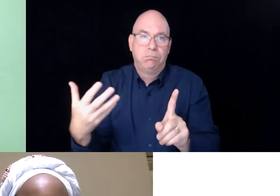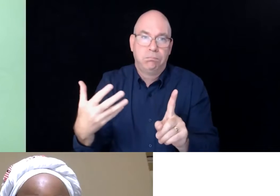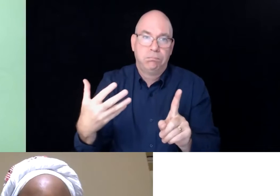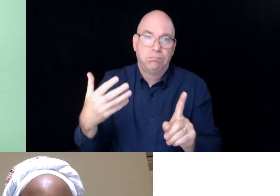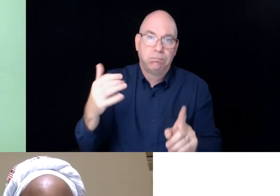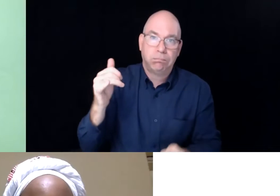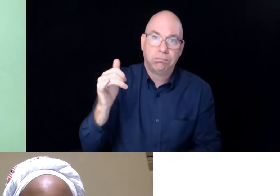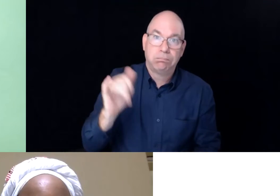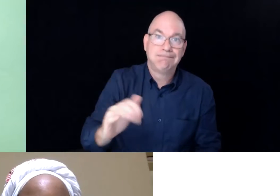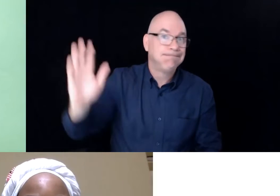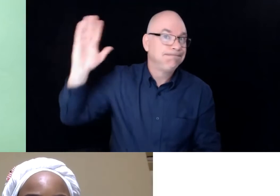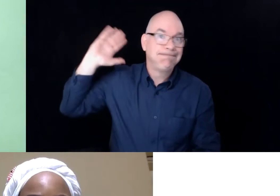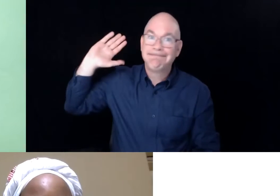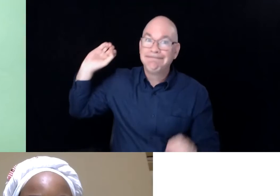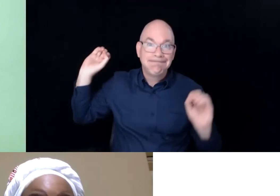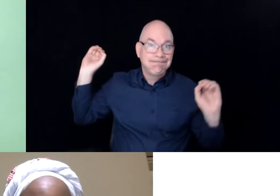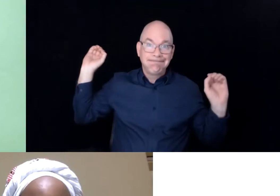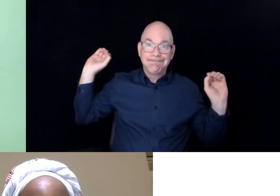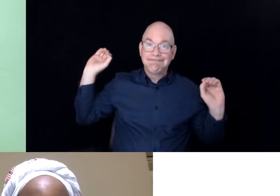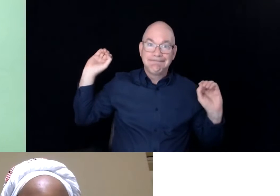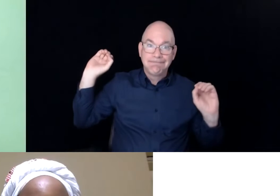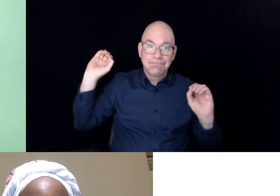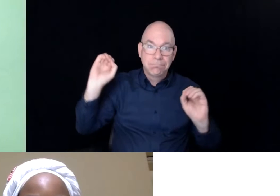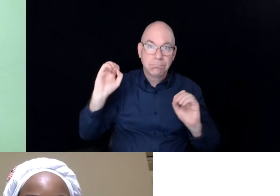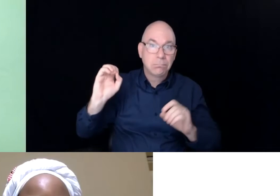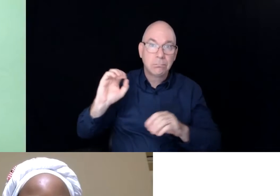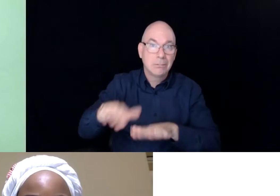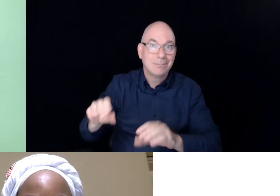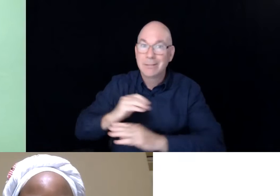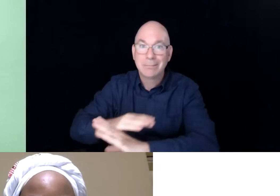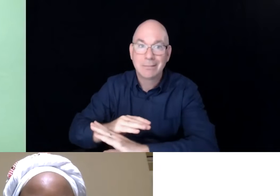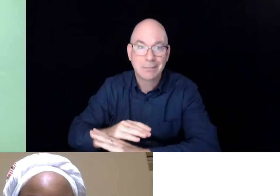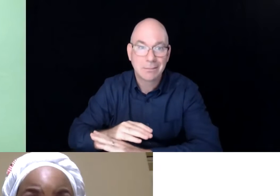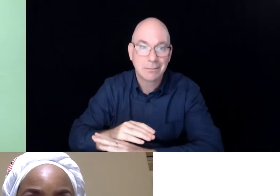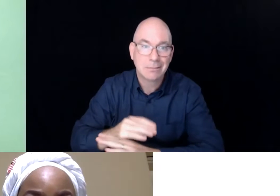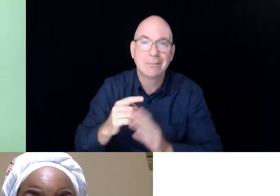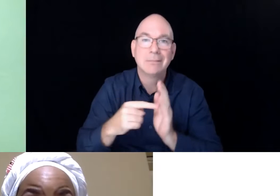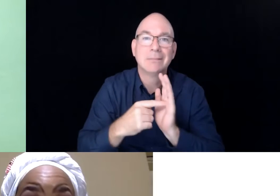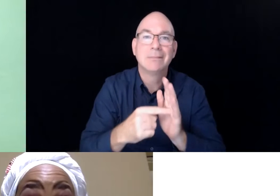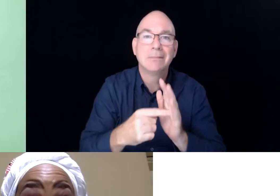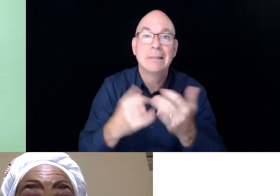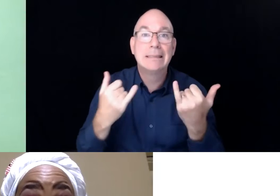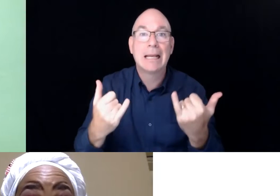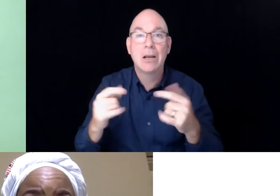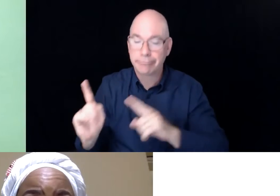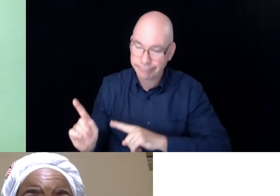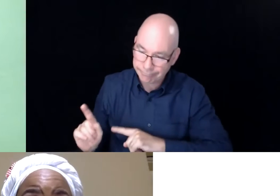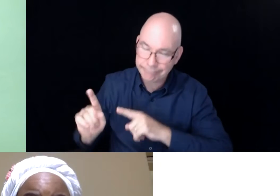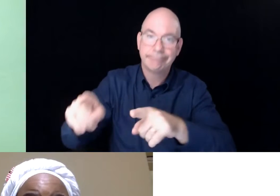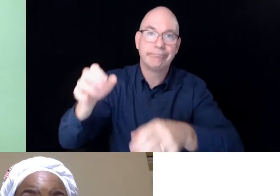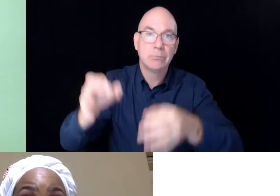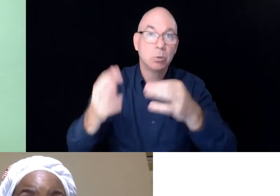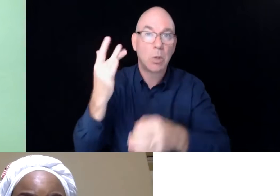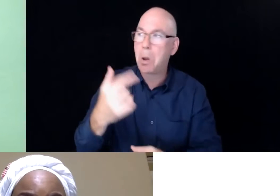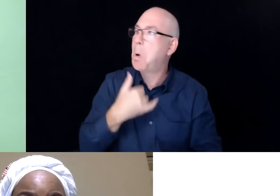not existing, children are not protected. Someone will go, okay, fine, you're taking me to court because of what wrong did I do? So it